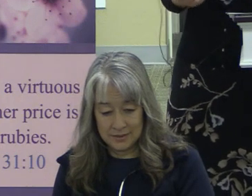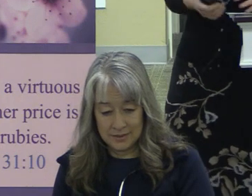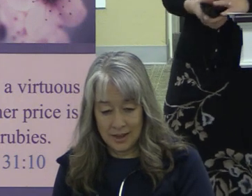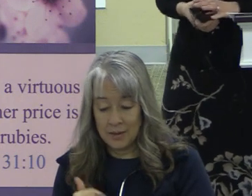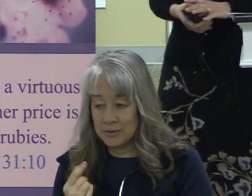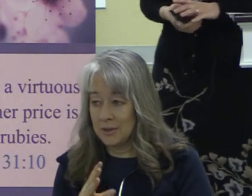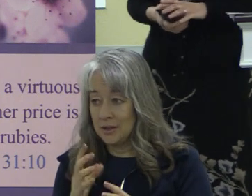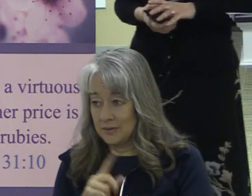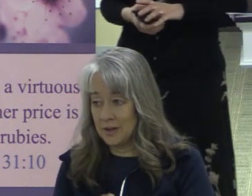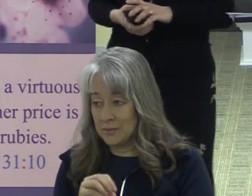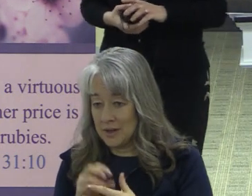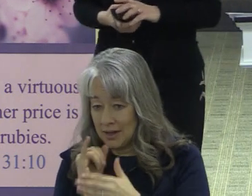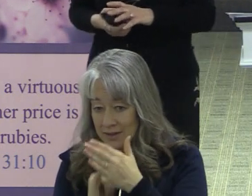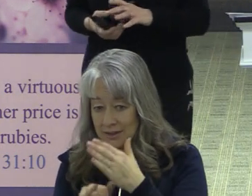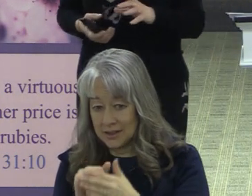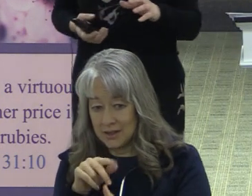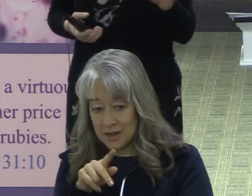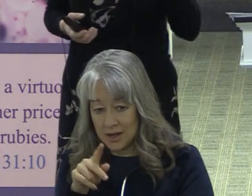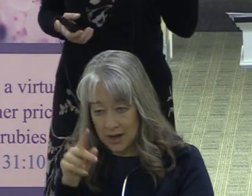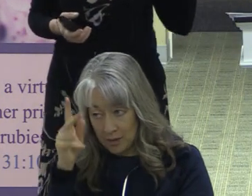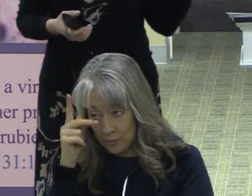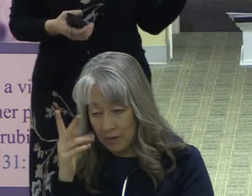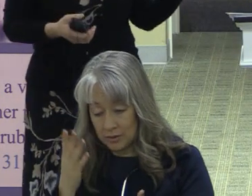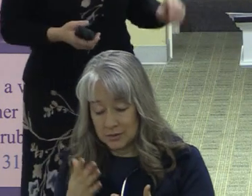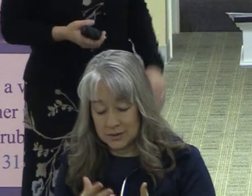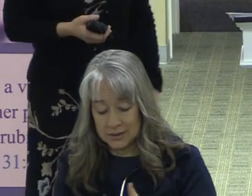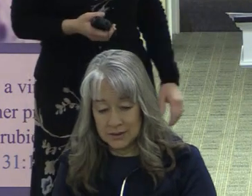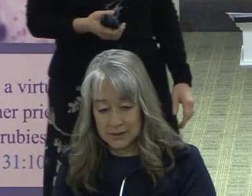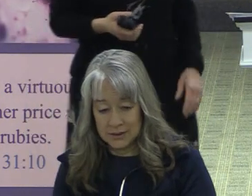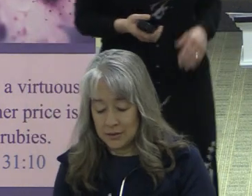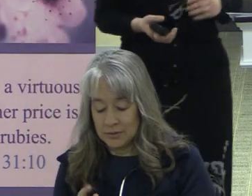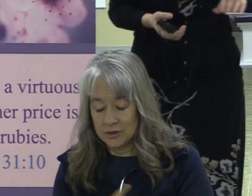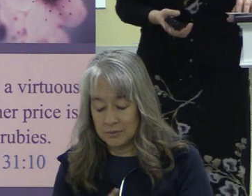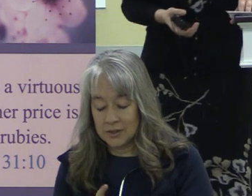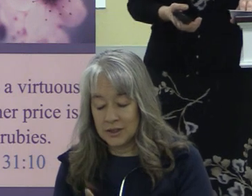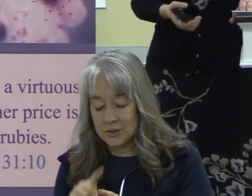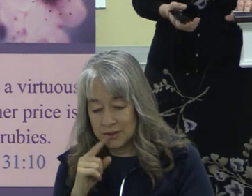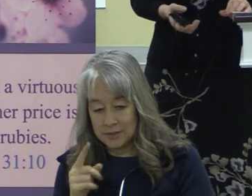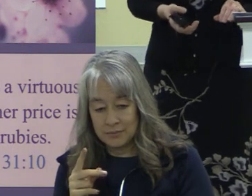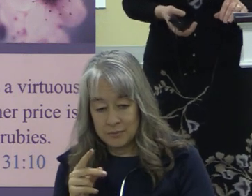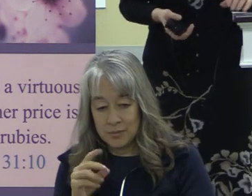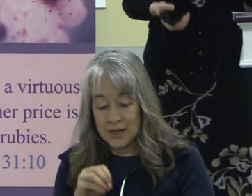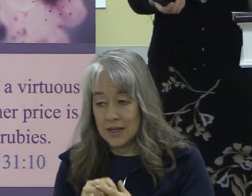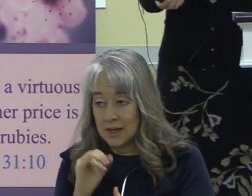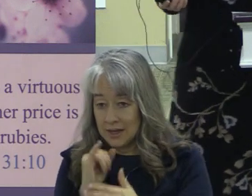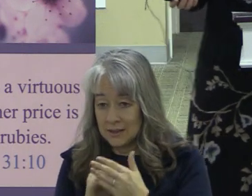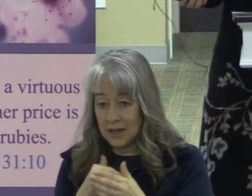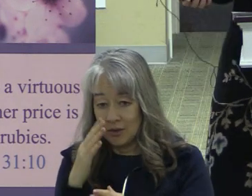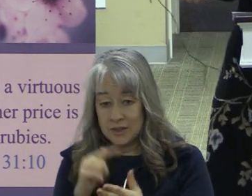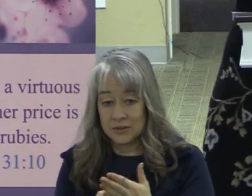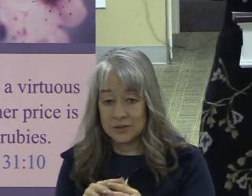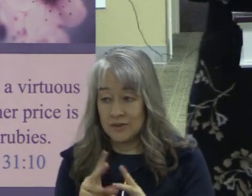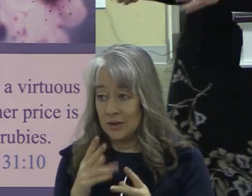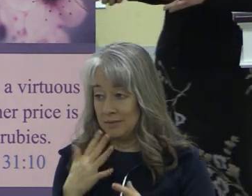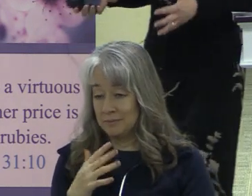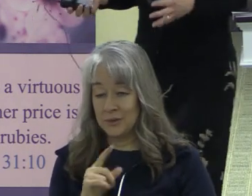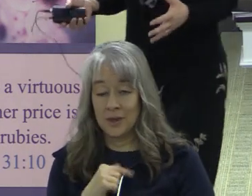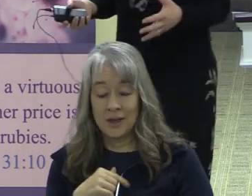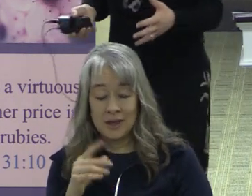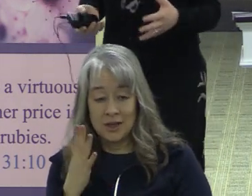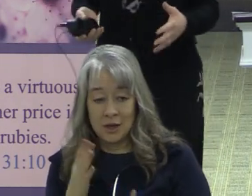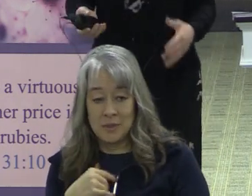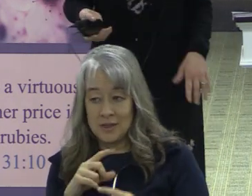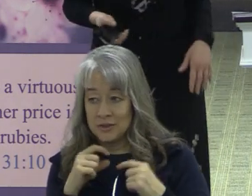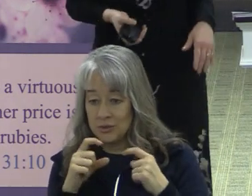I've been spending a lot of time in Isaiah and Proverbs, Psalms. But in Isaiah, I thought this was super cool. So here I am in